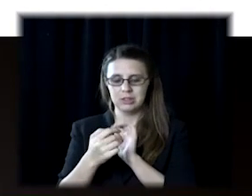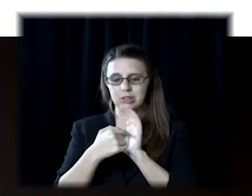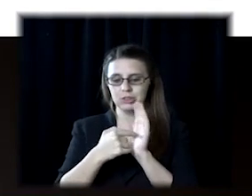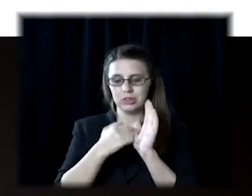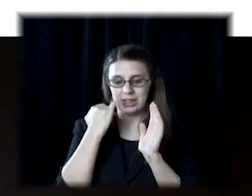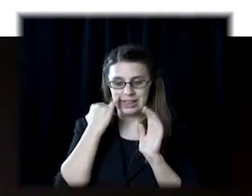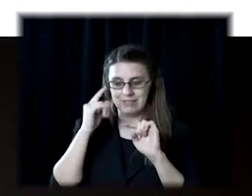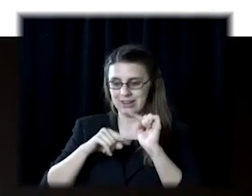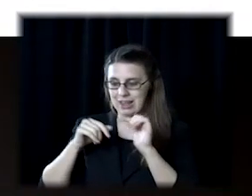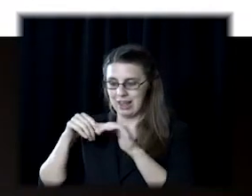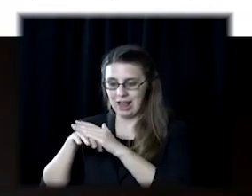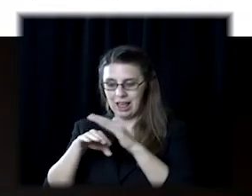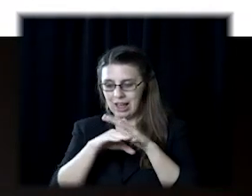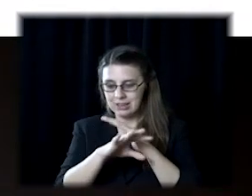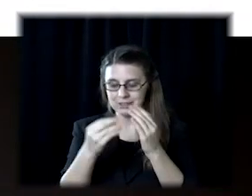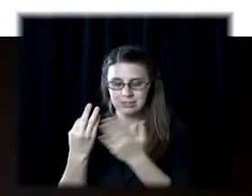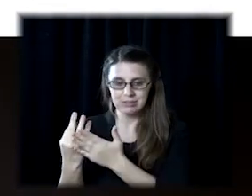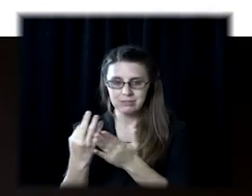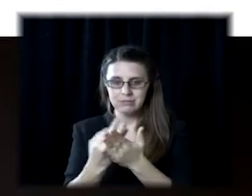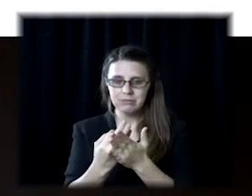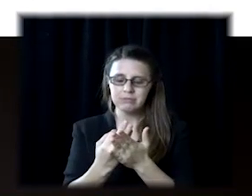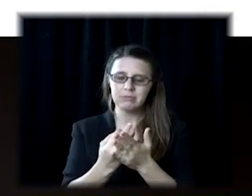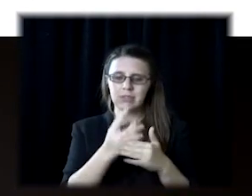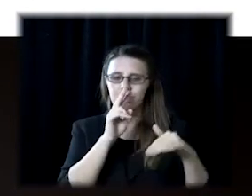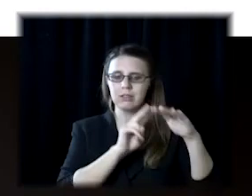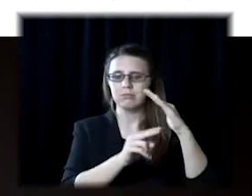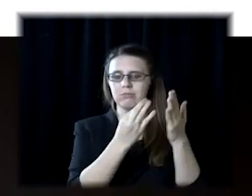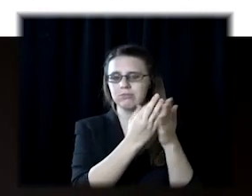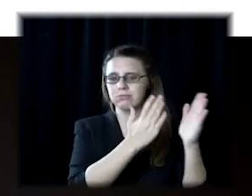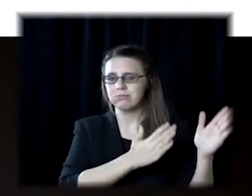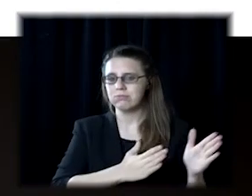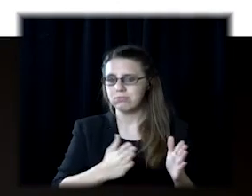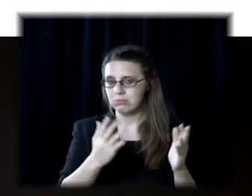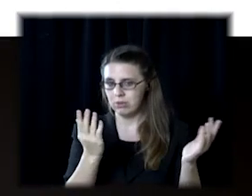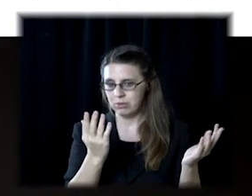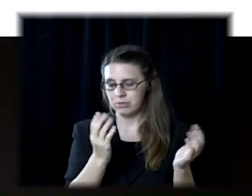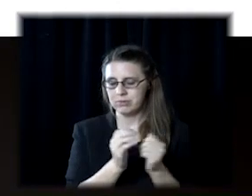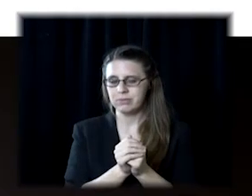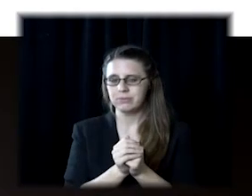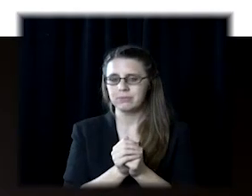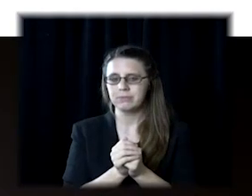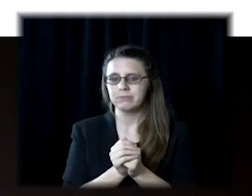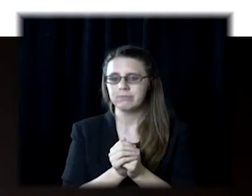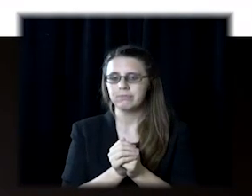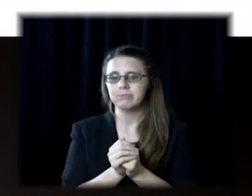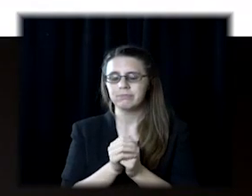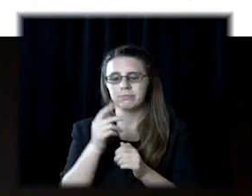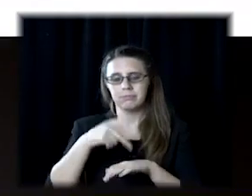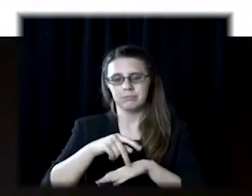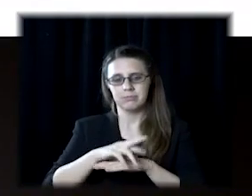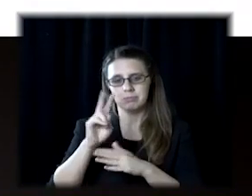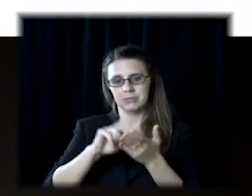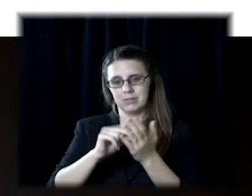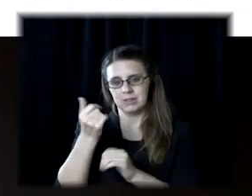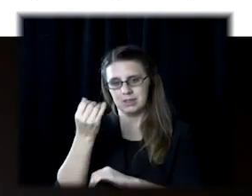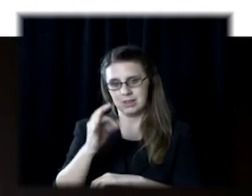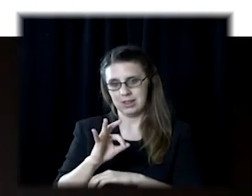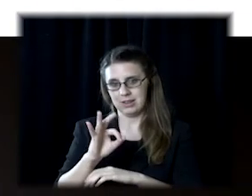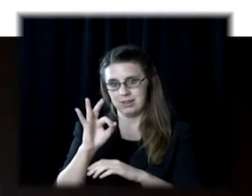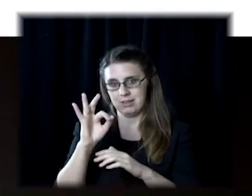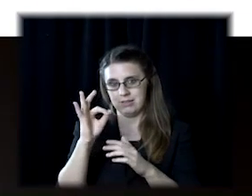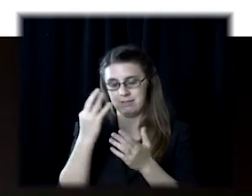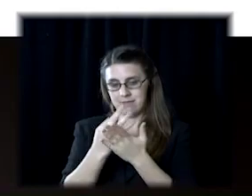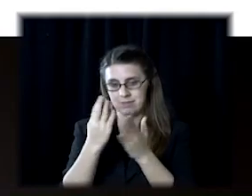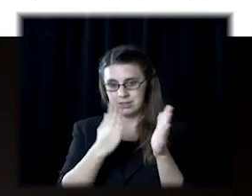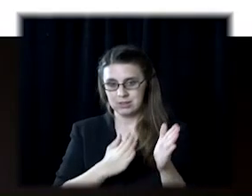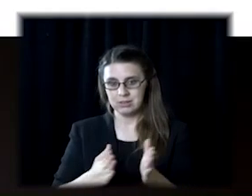inaccessible. Full and timely implementation of the 2019 fiscal plan will put Puerto Rico on the path to meeting the